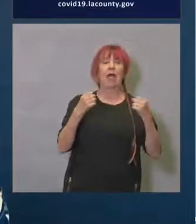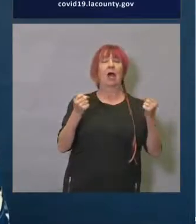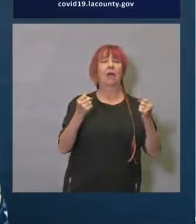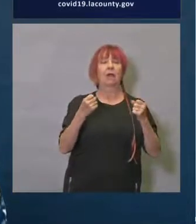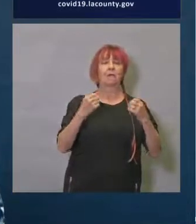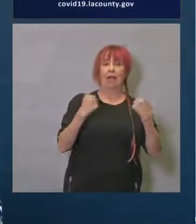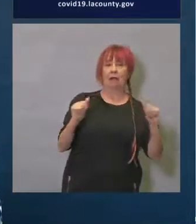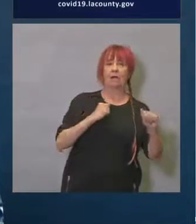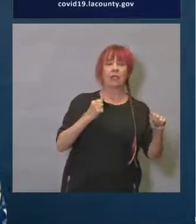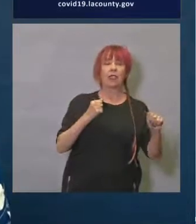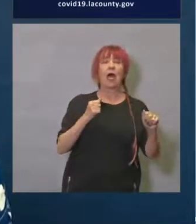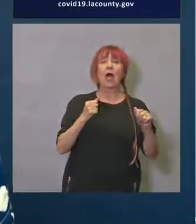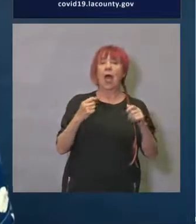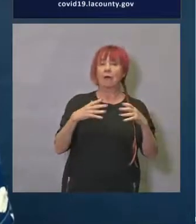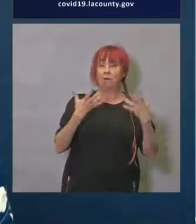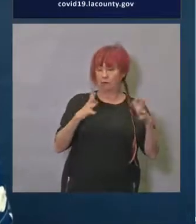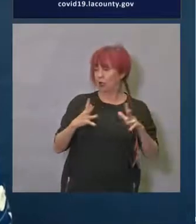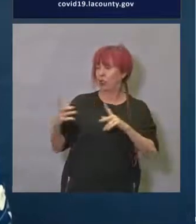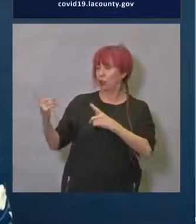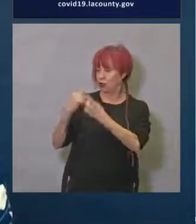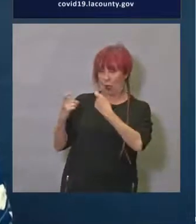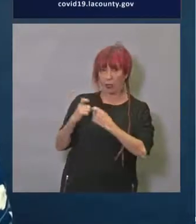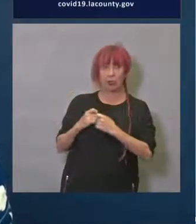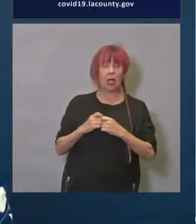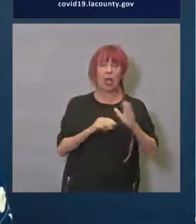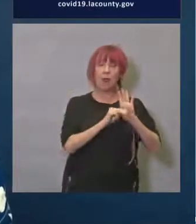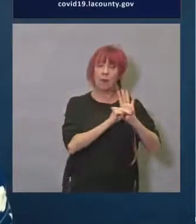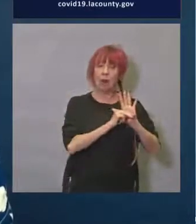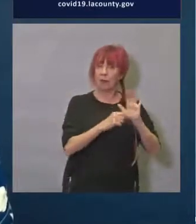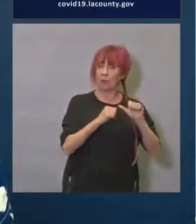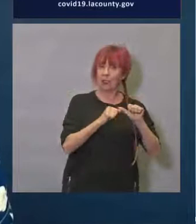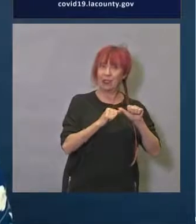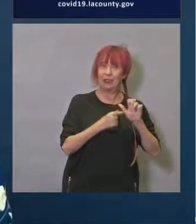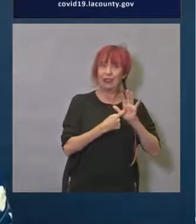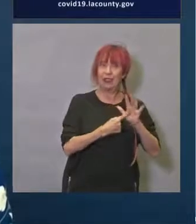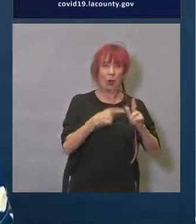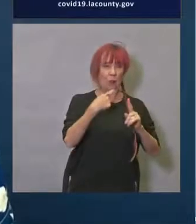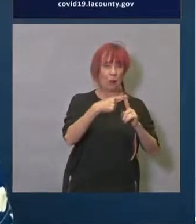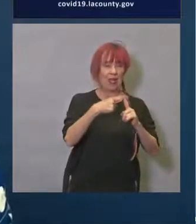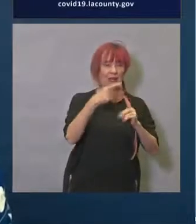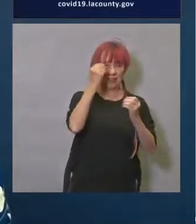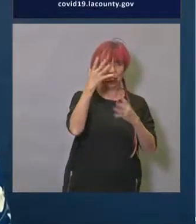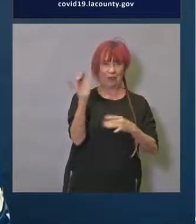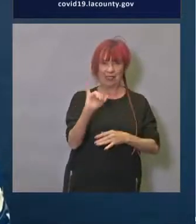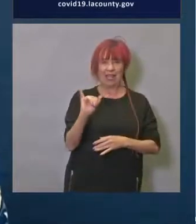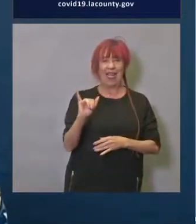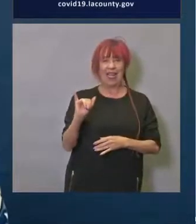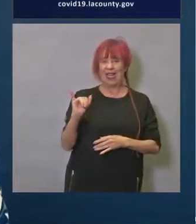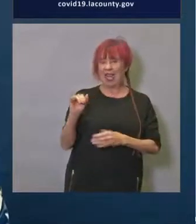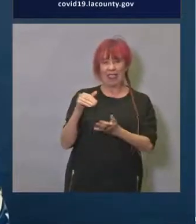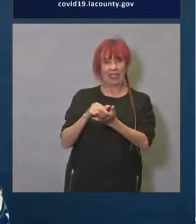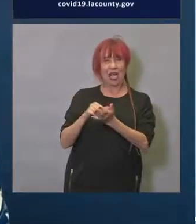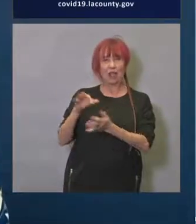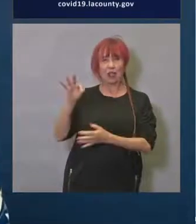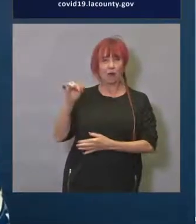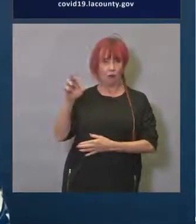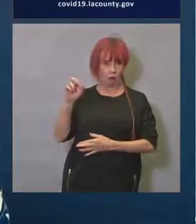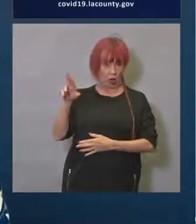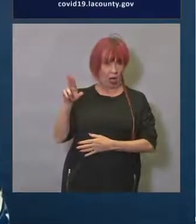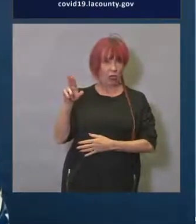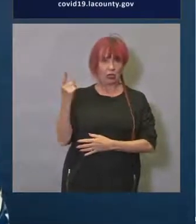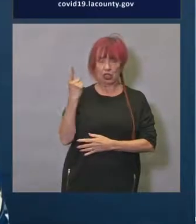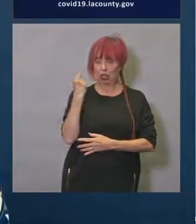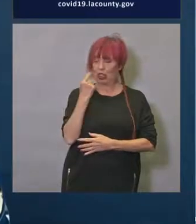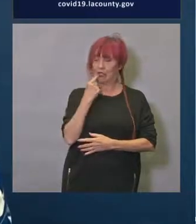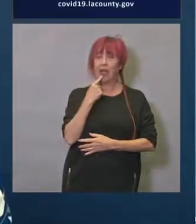it over for questions. The model continues to show promising news, just as Dr. Ferrer just mentioned. The number every day of